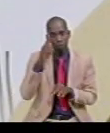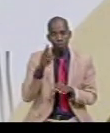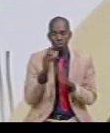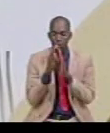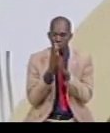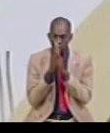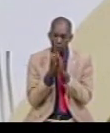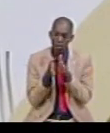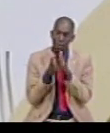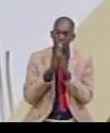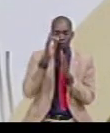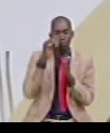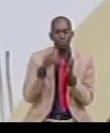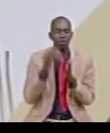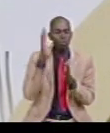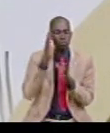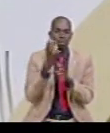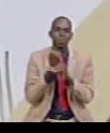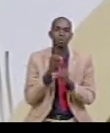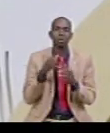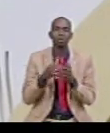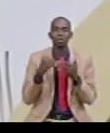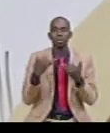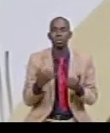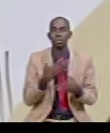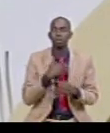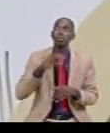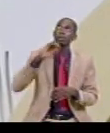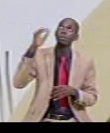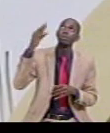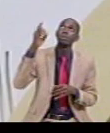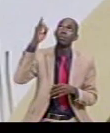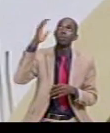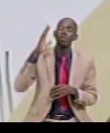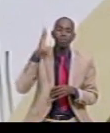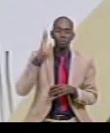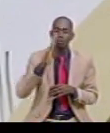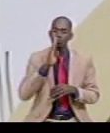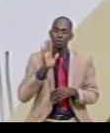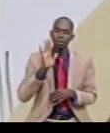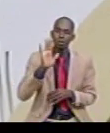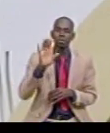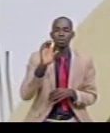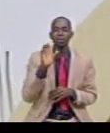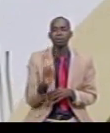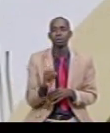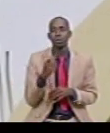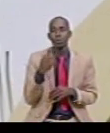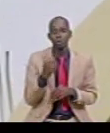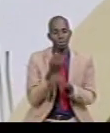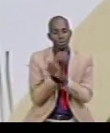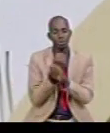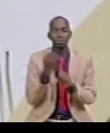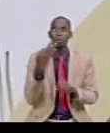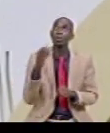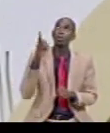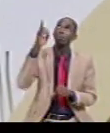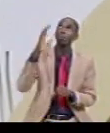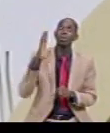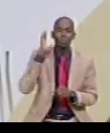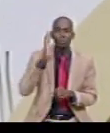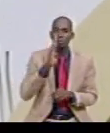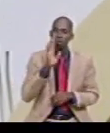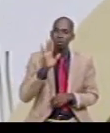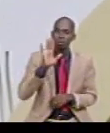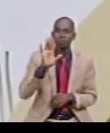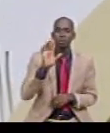be yours. The grace of God will be yours. The redemption of God will be yours. The salvation of God will be yours. The power to go and sin no